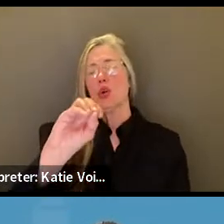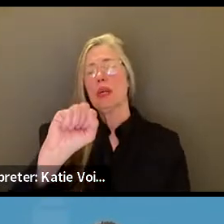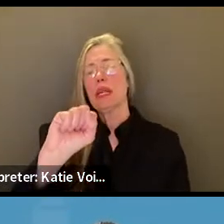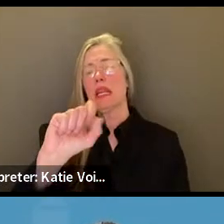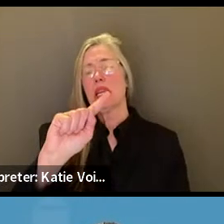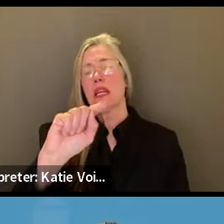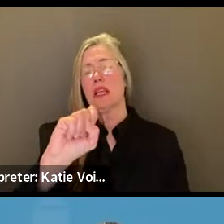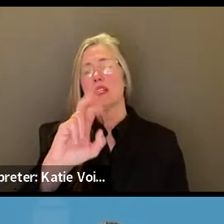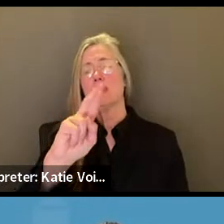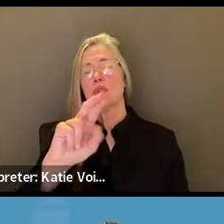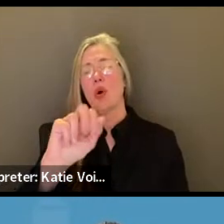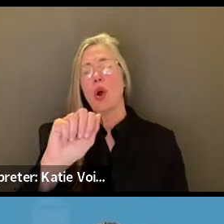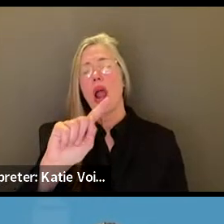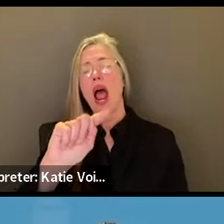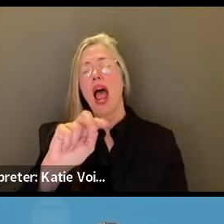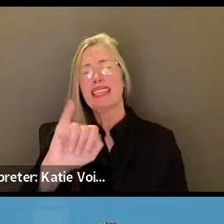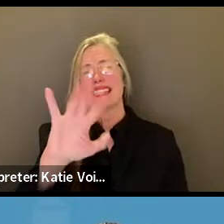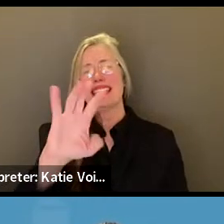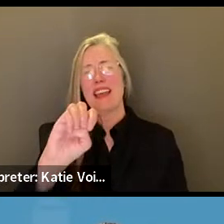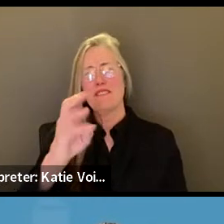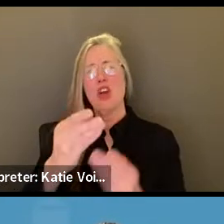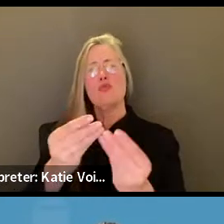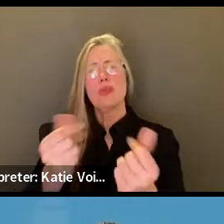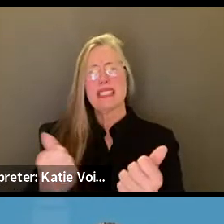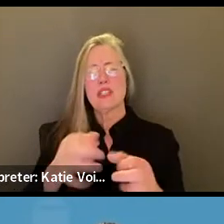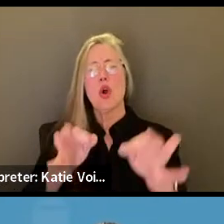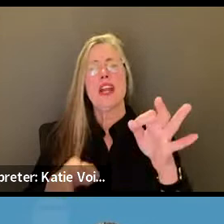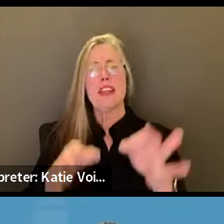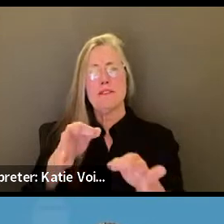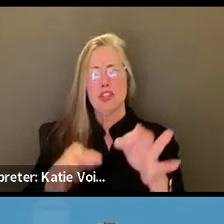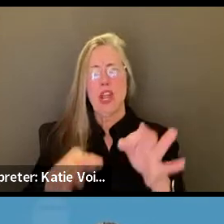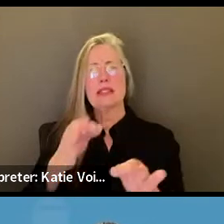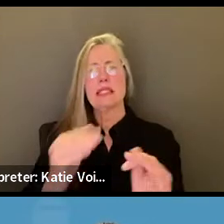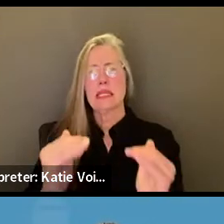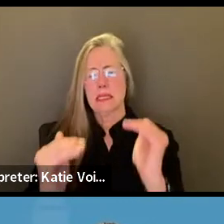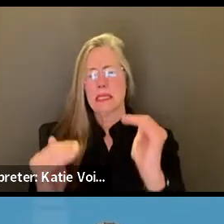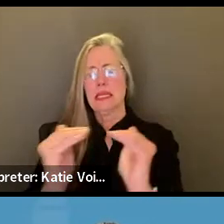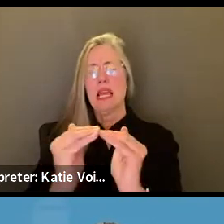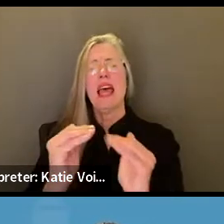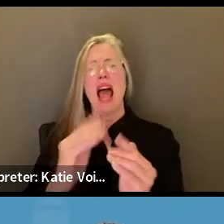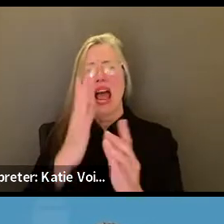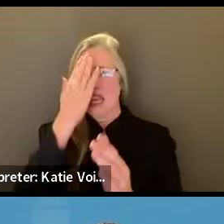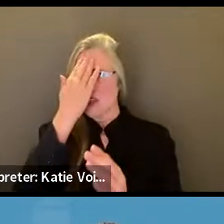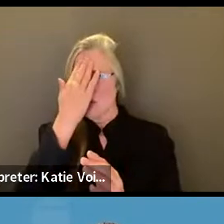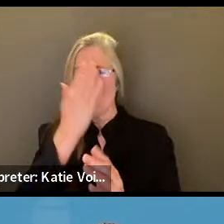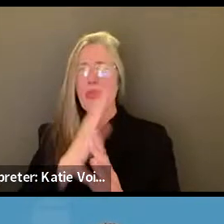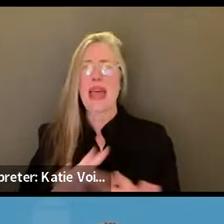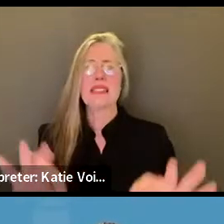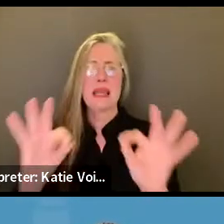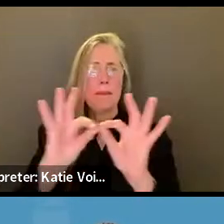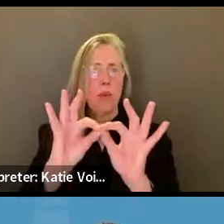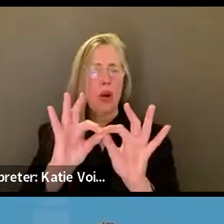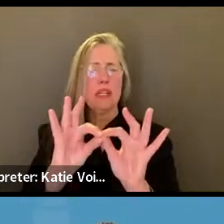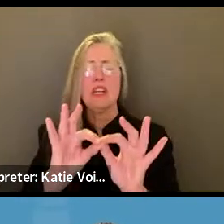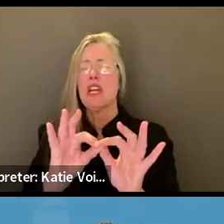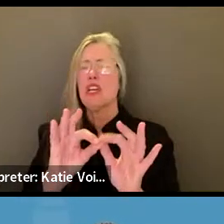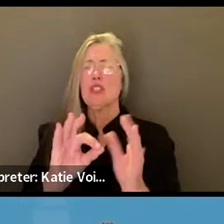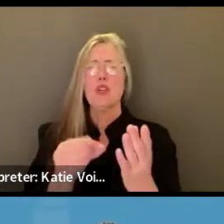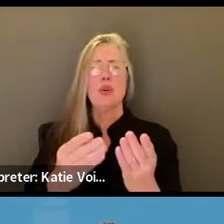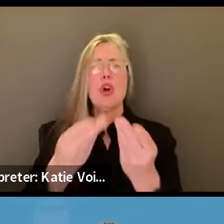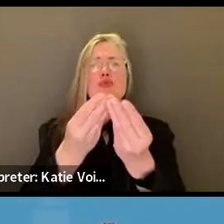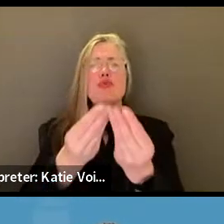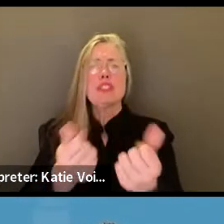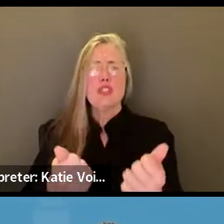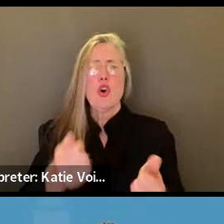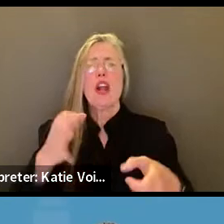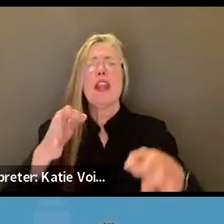very important topic to me. As we talk about school safety and school climate, restorative justice is a huge piece in